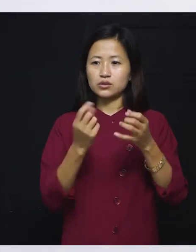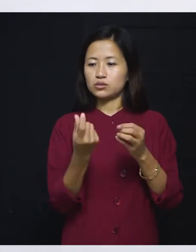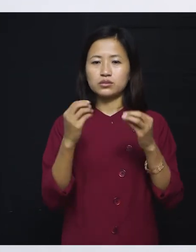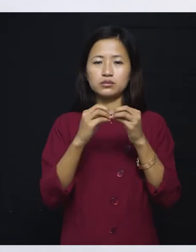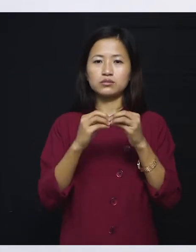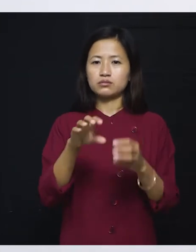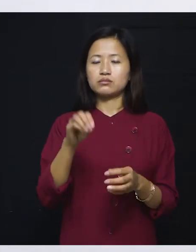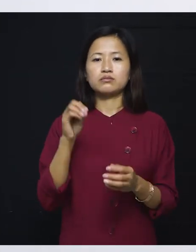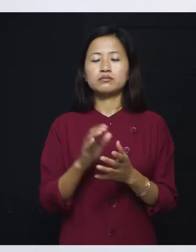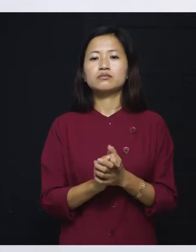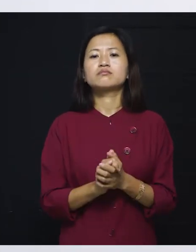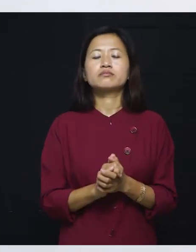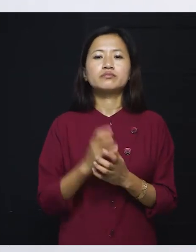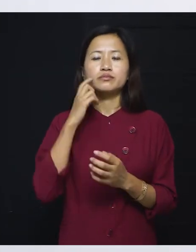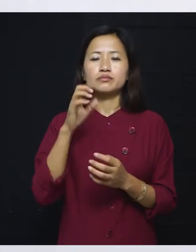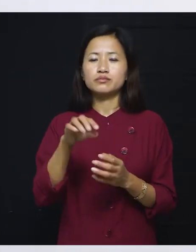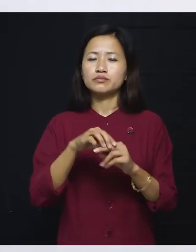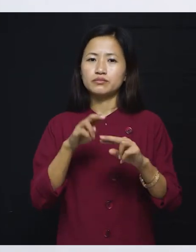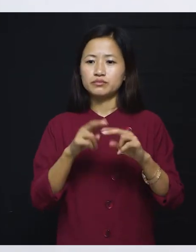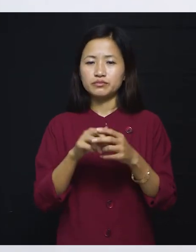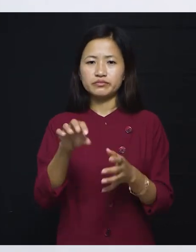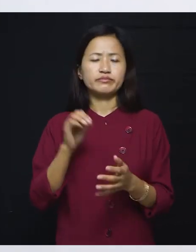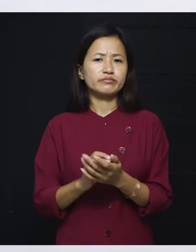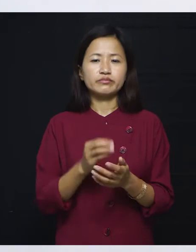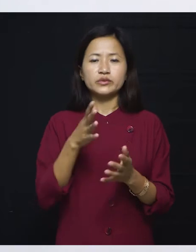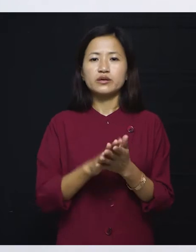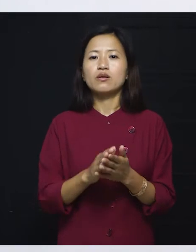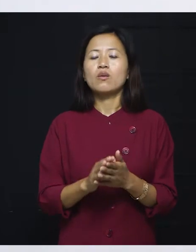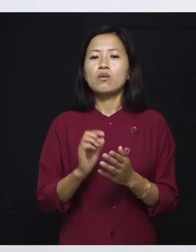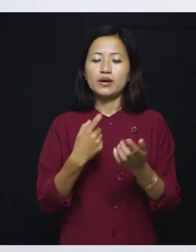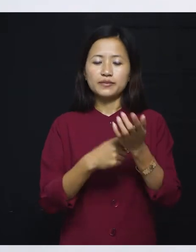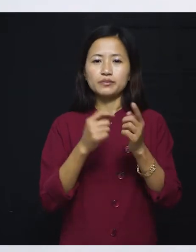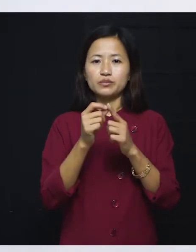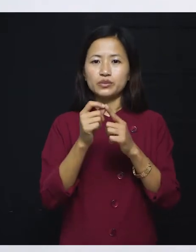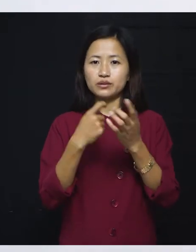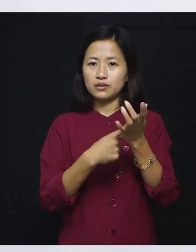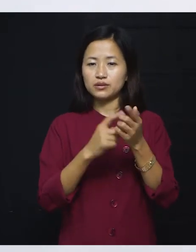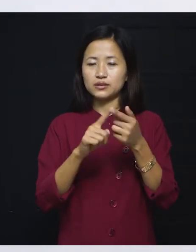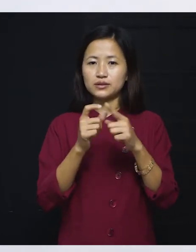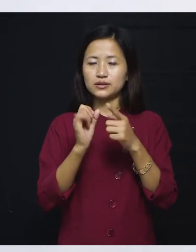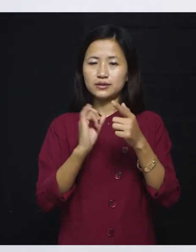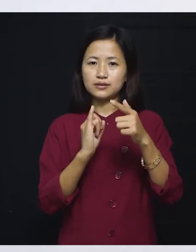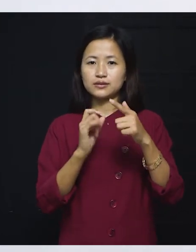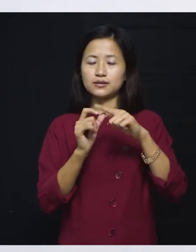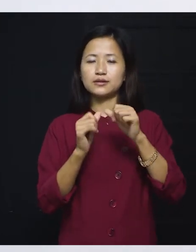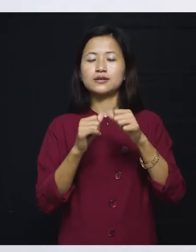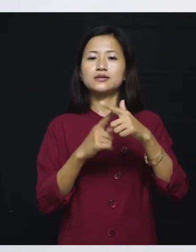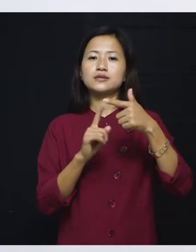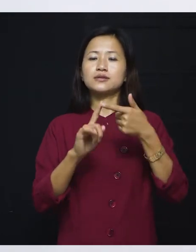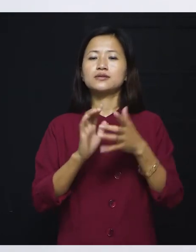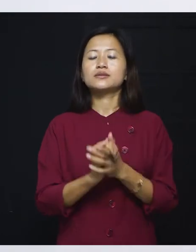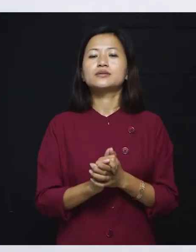or even if you find the subject, you will not find the predicate. It is just a group of words, and it has to, by any